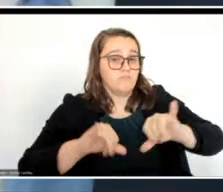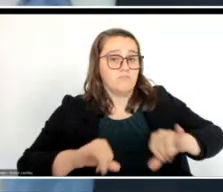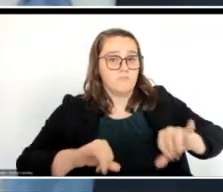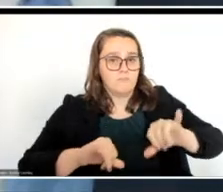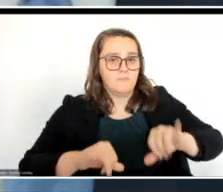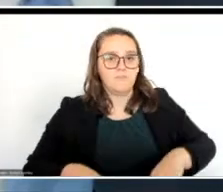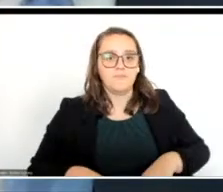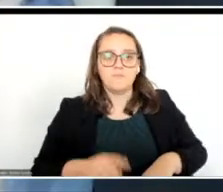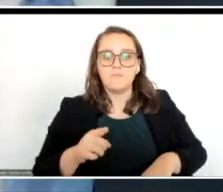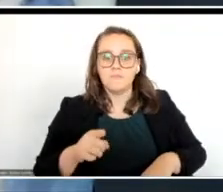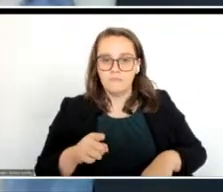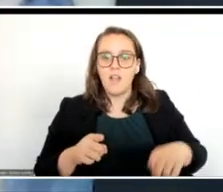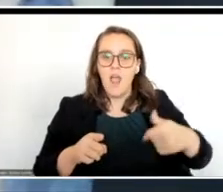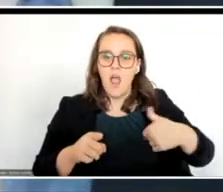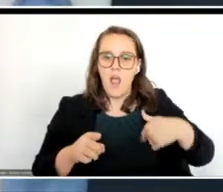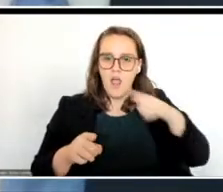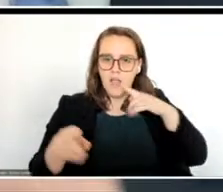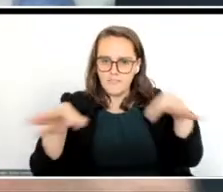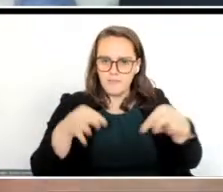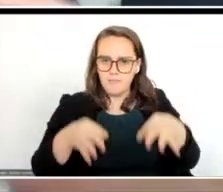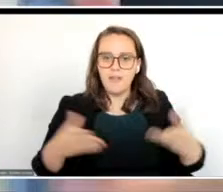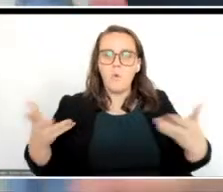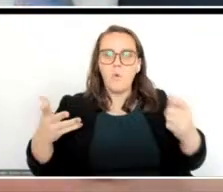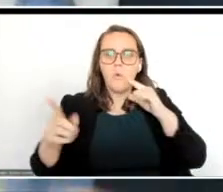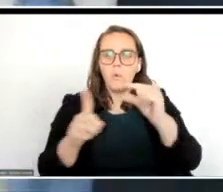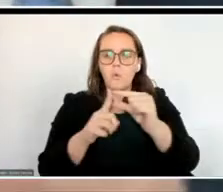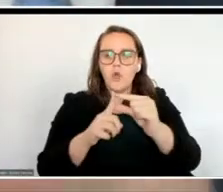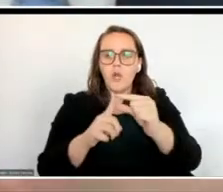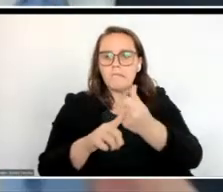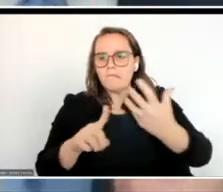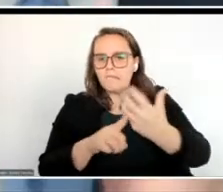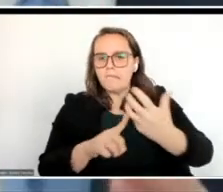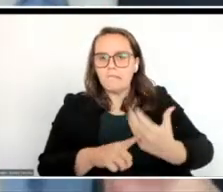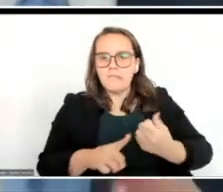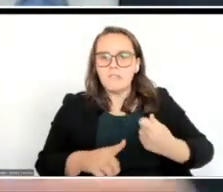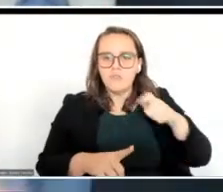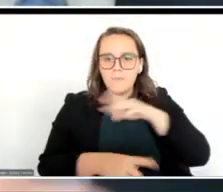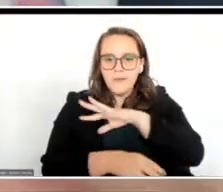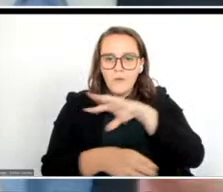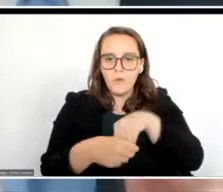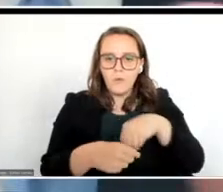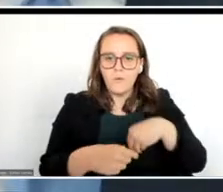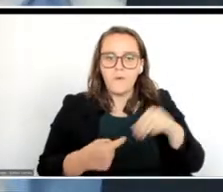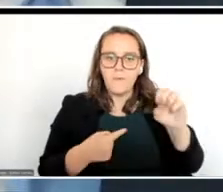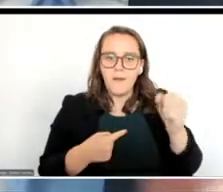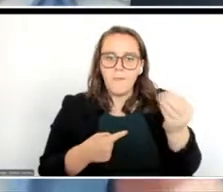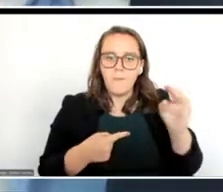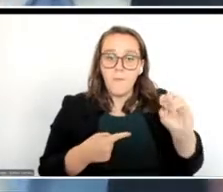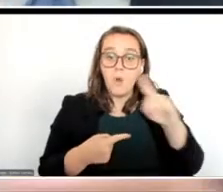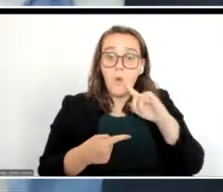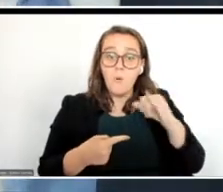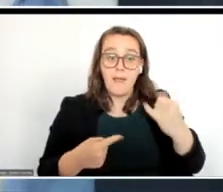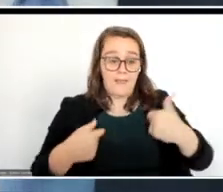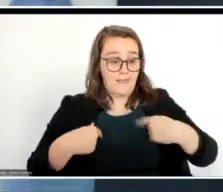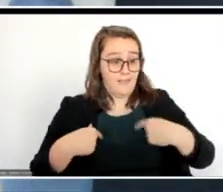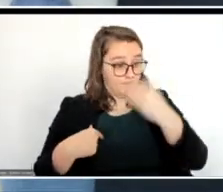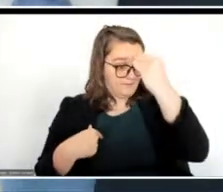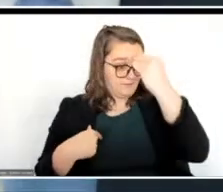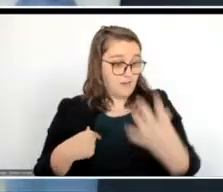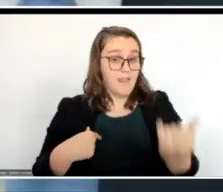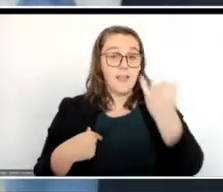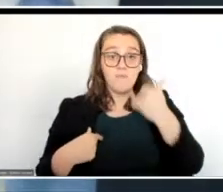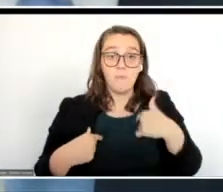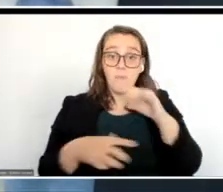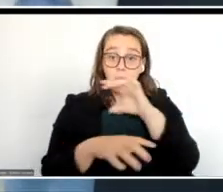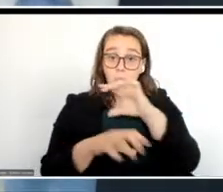I was in the meeting with McEntee. And this was my answer to him. I said, if you want this to happen, or the president wants this to happen,